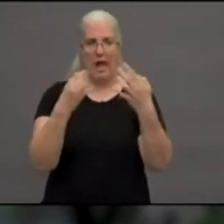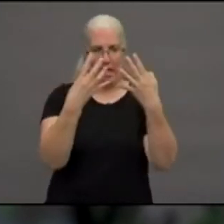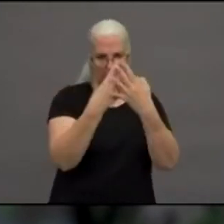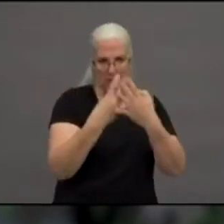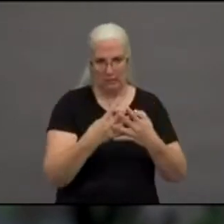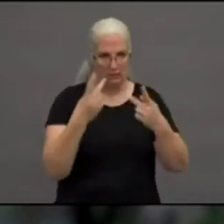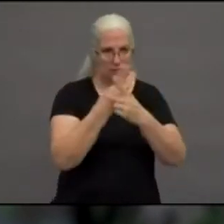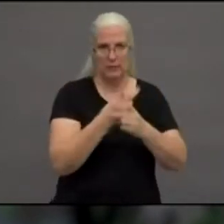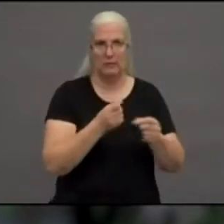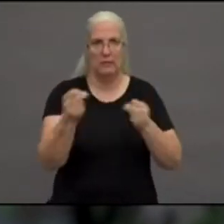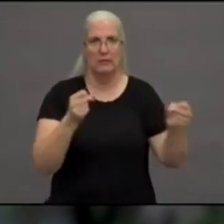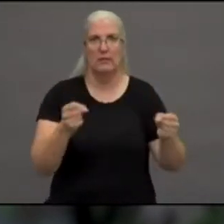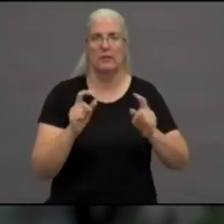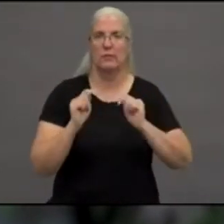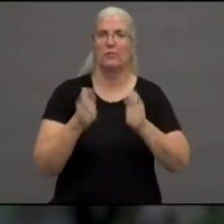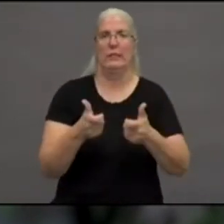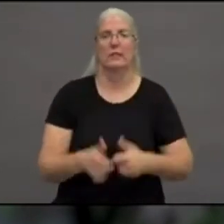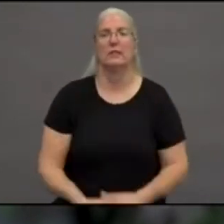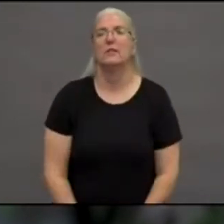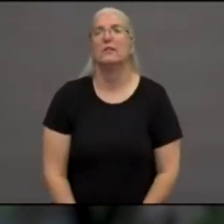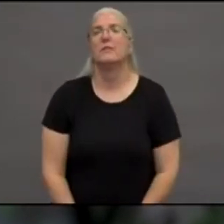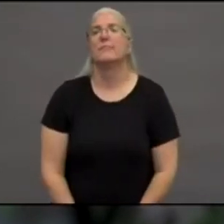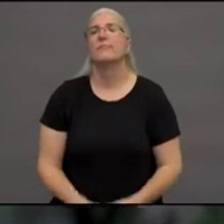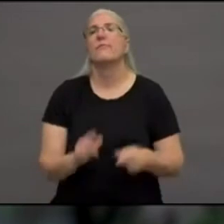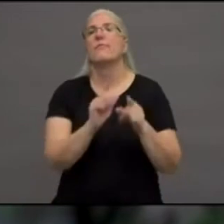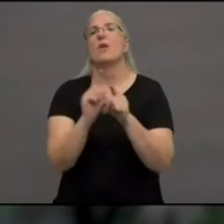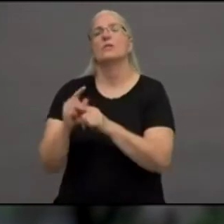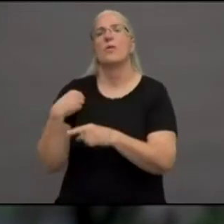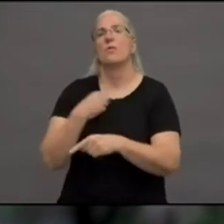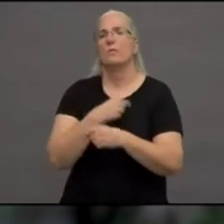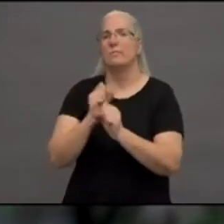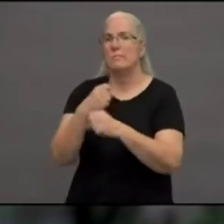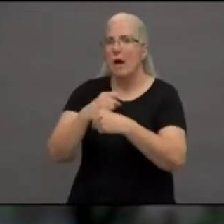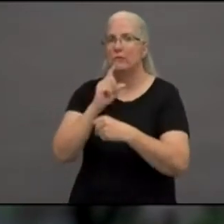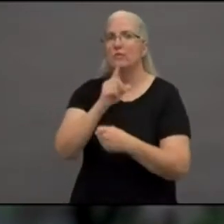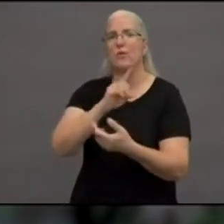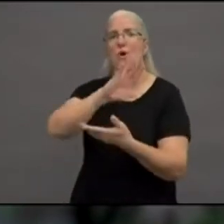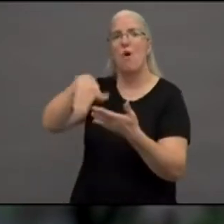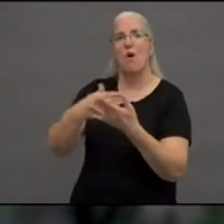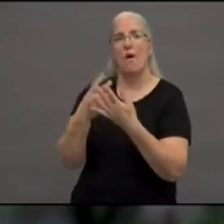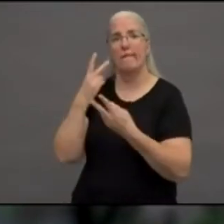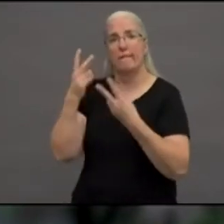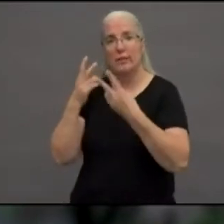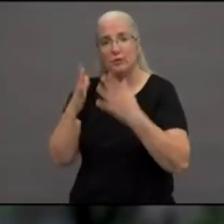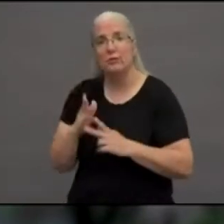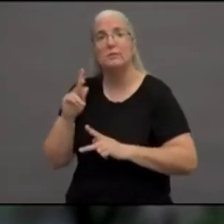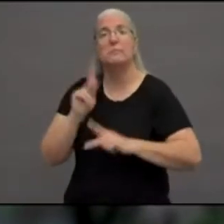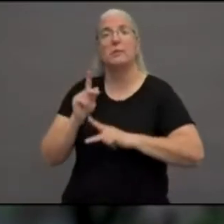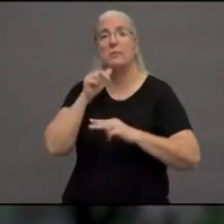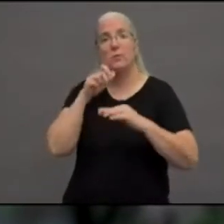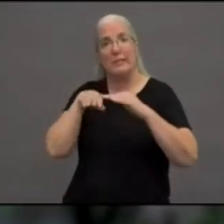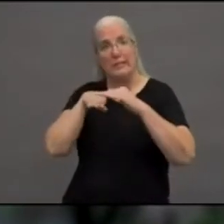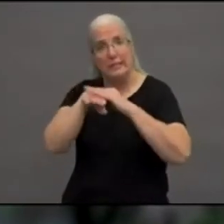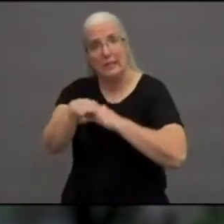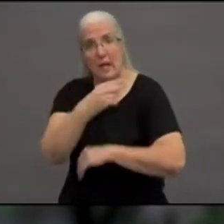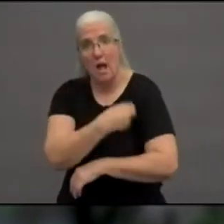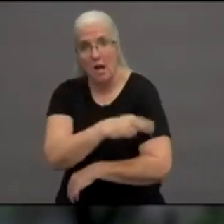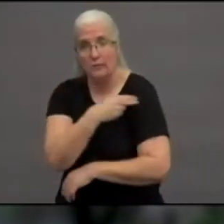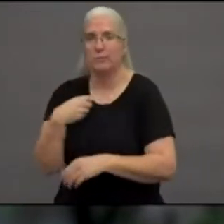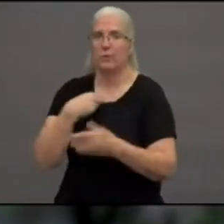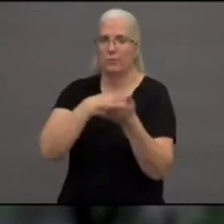visitor and employee screening of temperatures and universal masking. So we encourage people, patients and